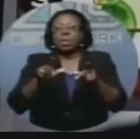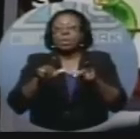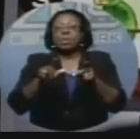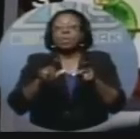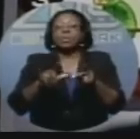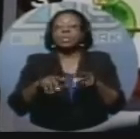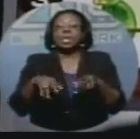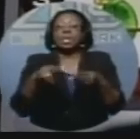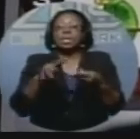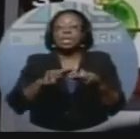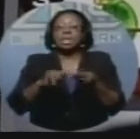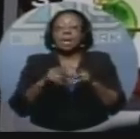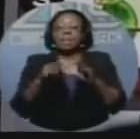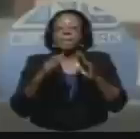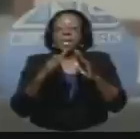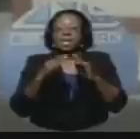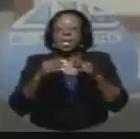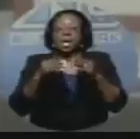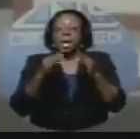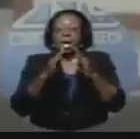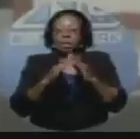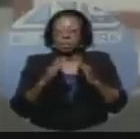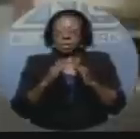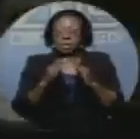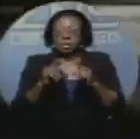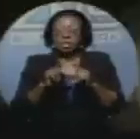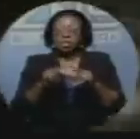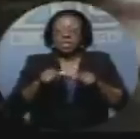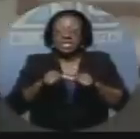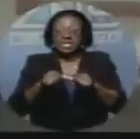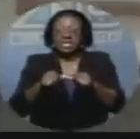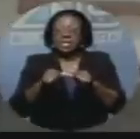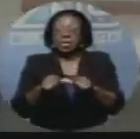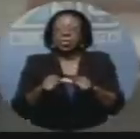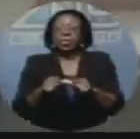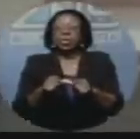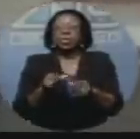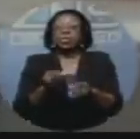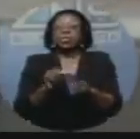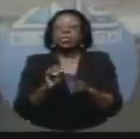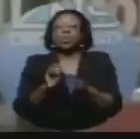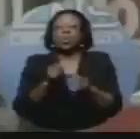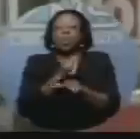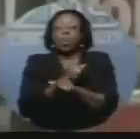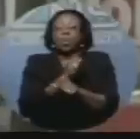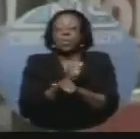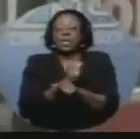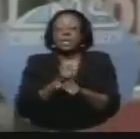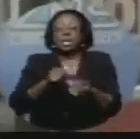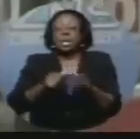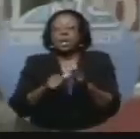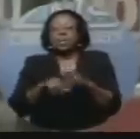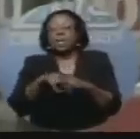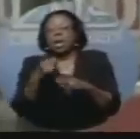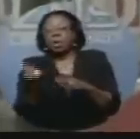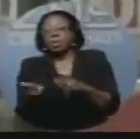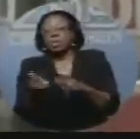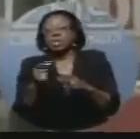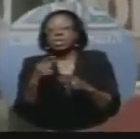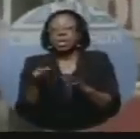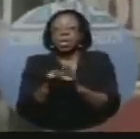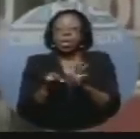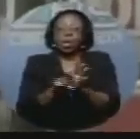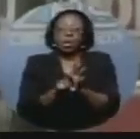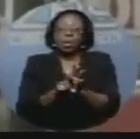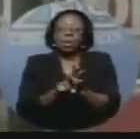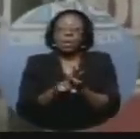controls creates the potential for control by criminal entities, which could produce adverse consequences. Dr. Rollins also alluded